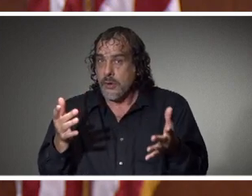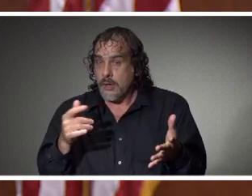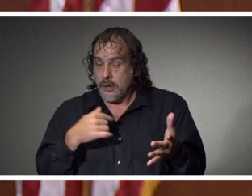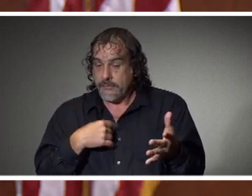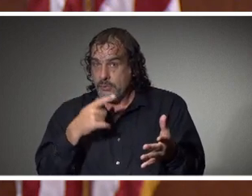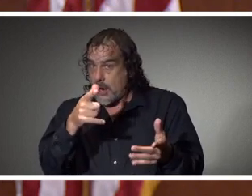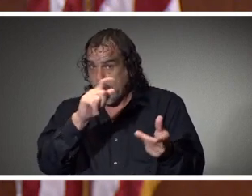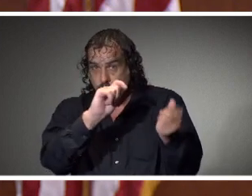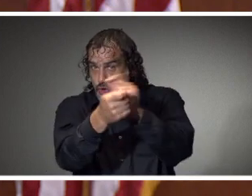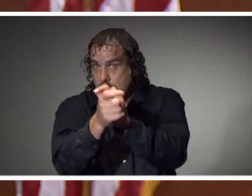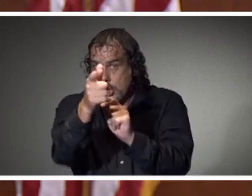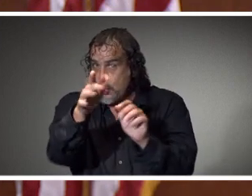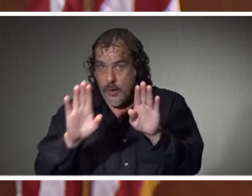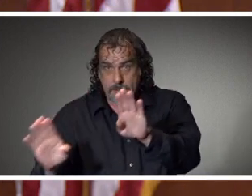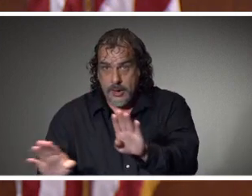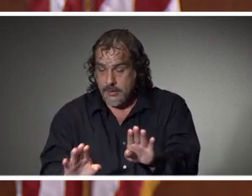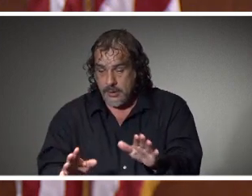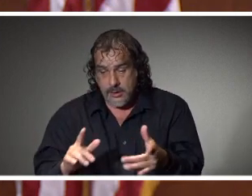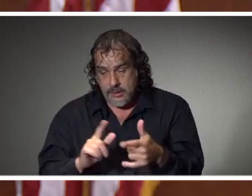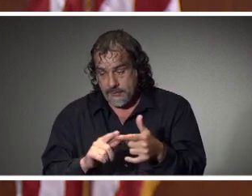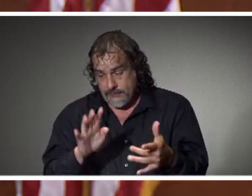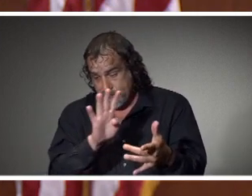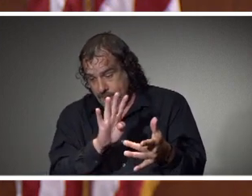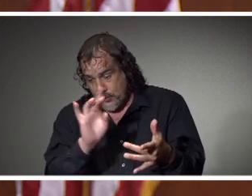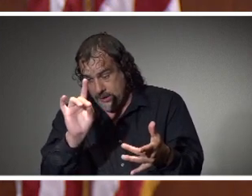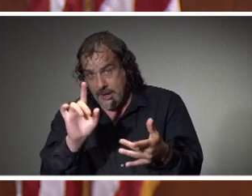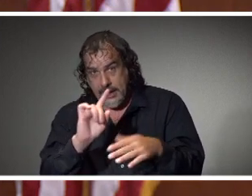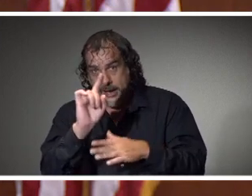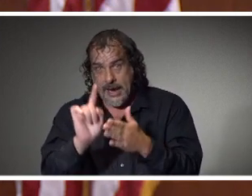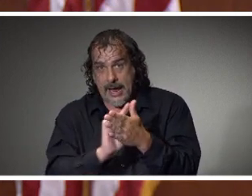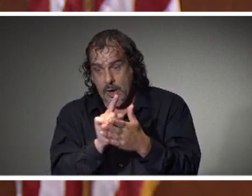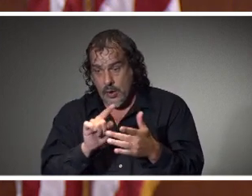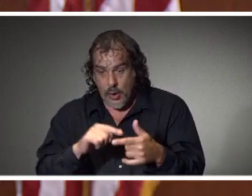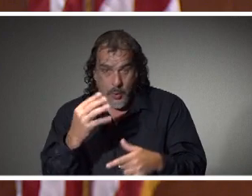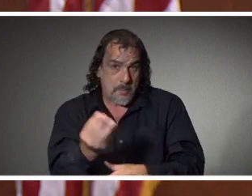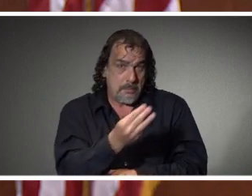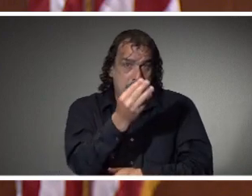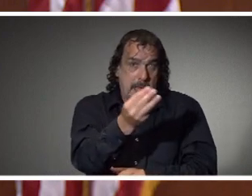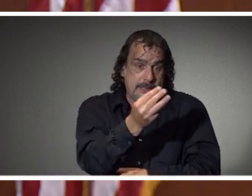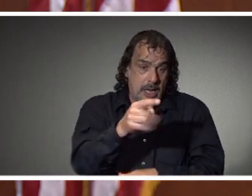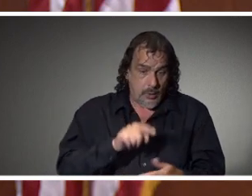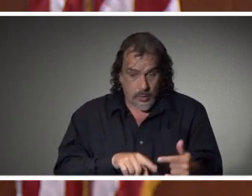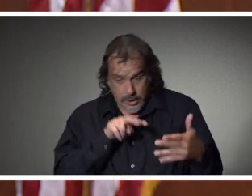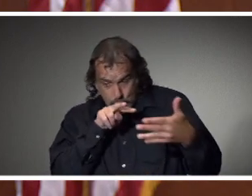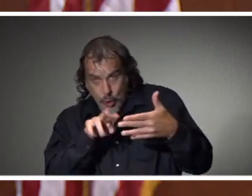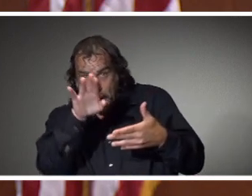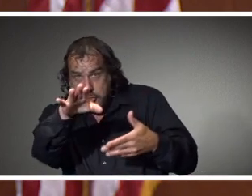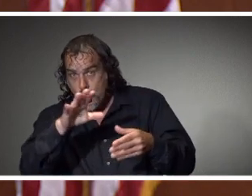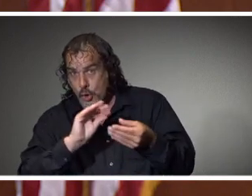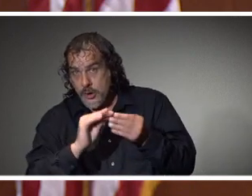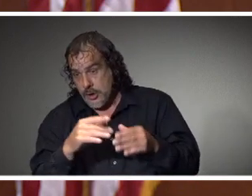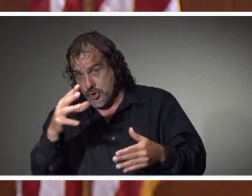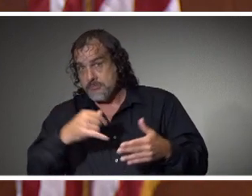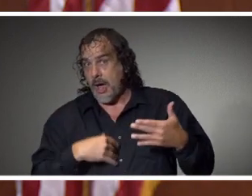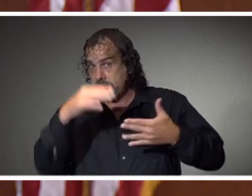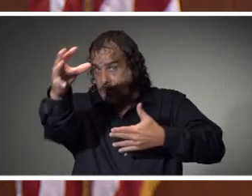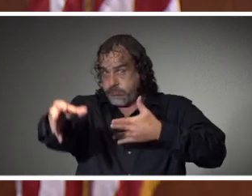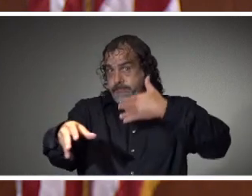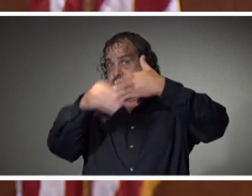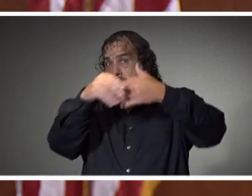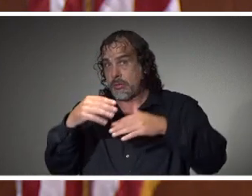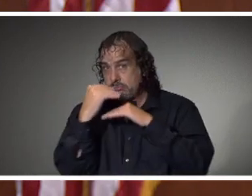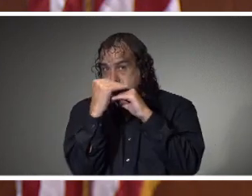over the next 24 to 48 hours, that on Monday, that those counties might be